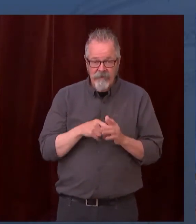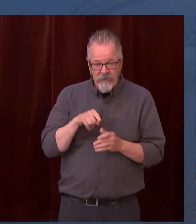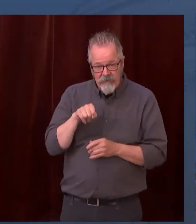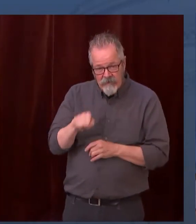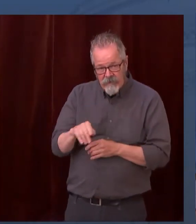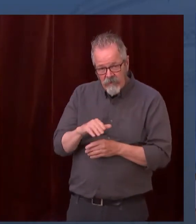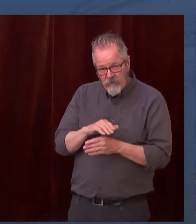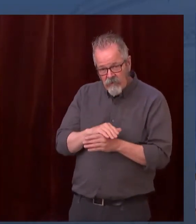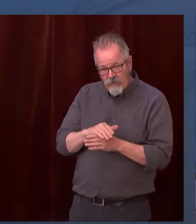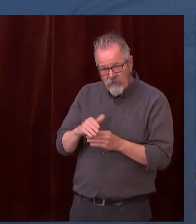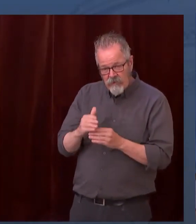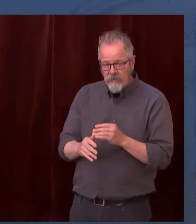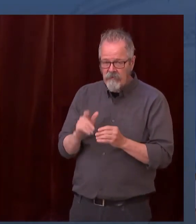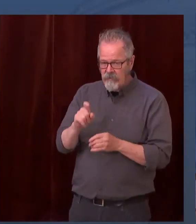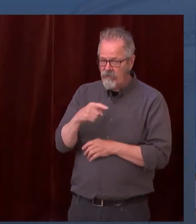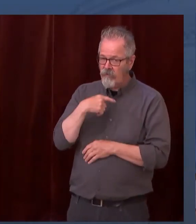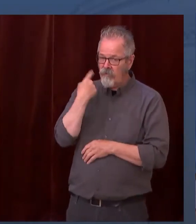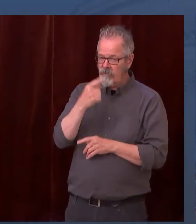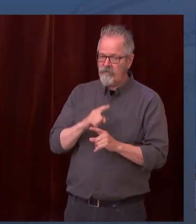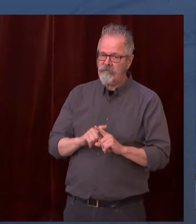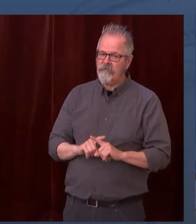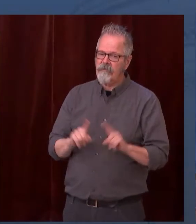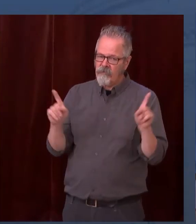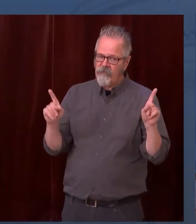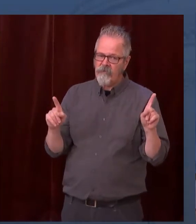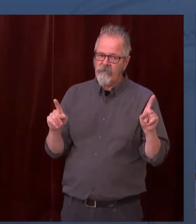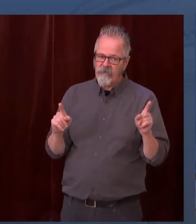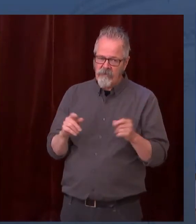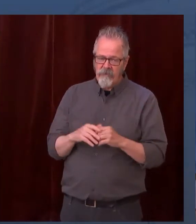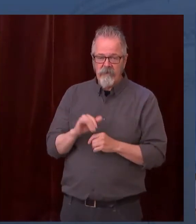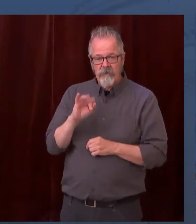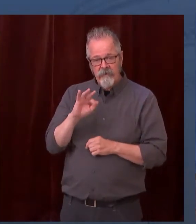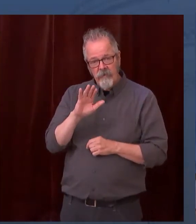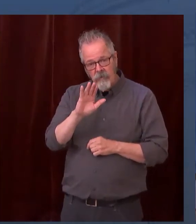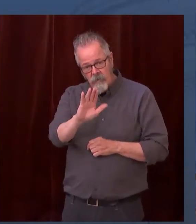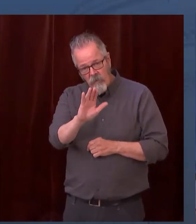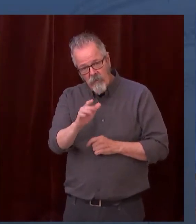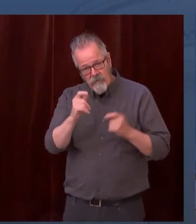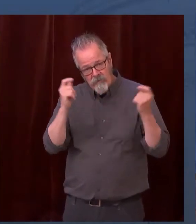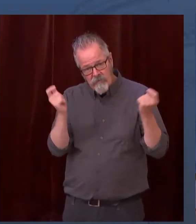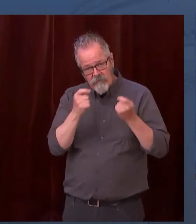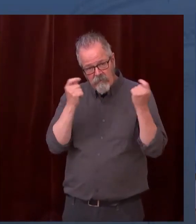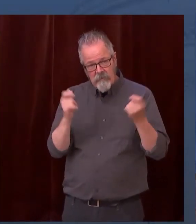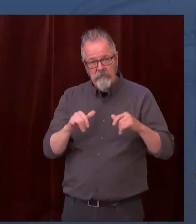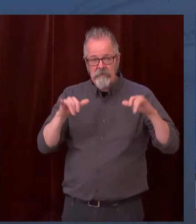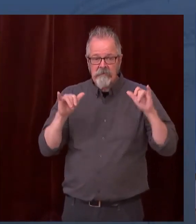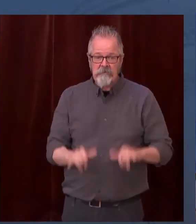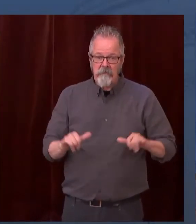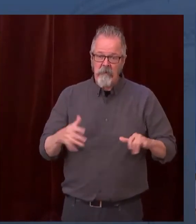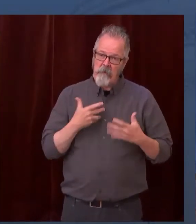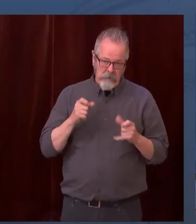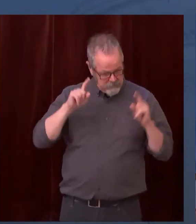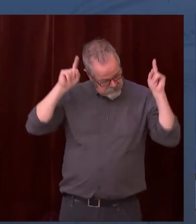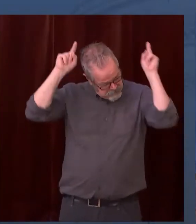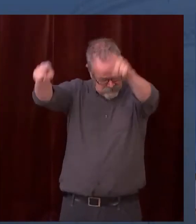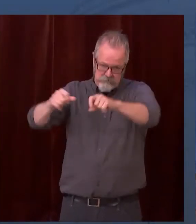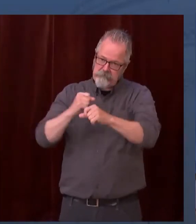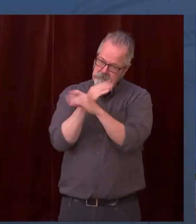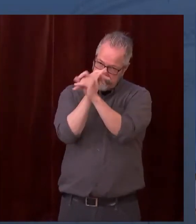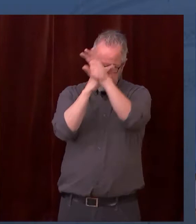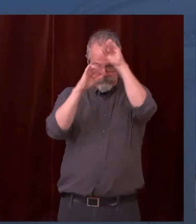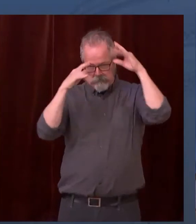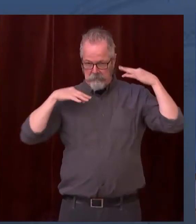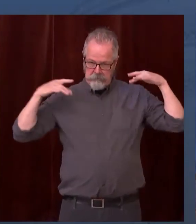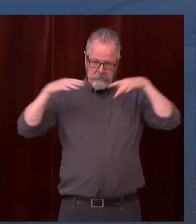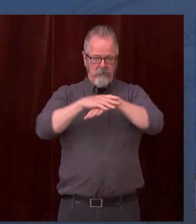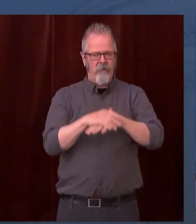way, that's a little bit too dangerous this year. So I hope people are going to enjoy people, but have good social